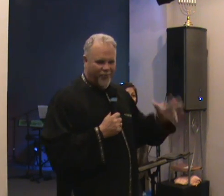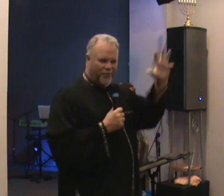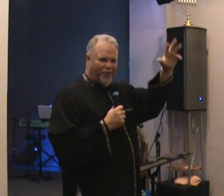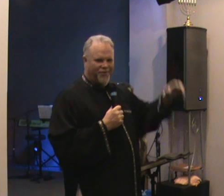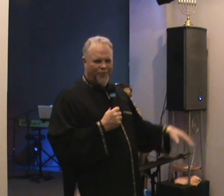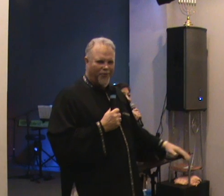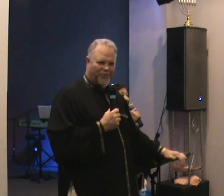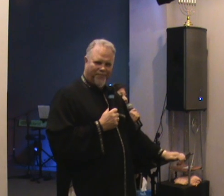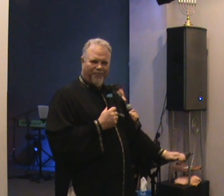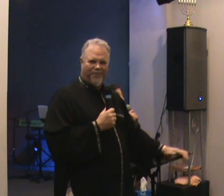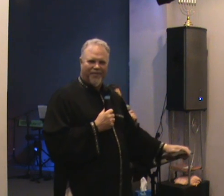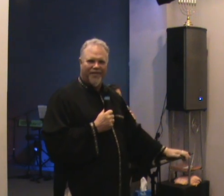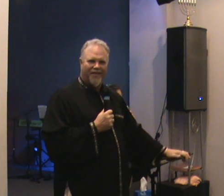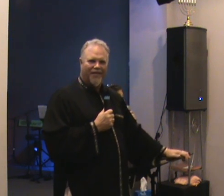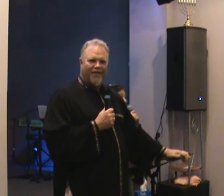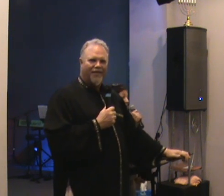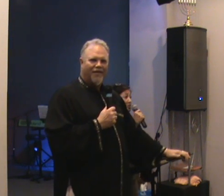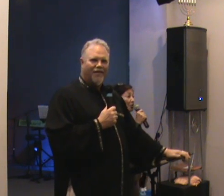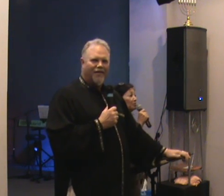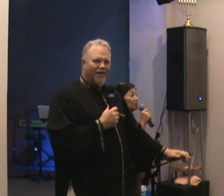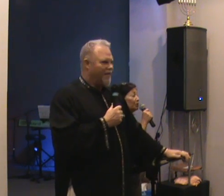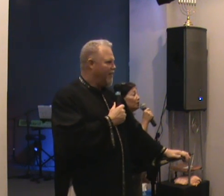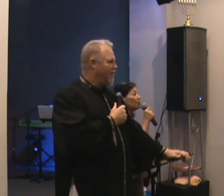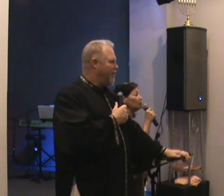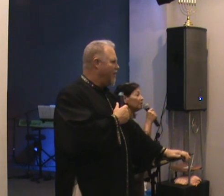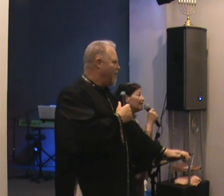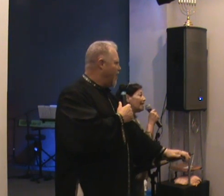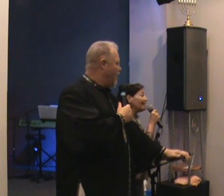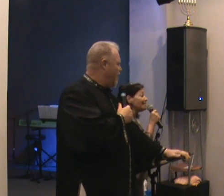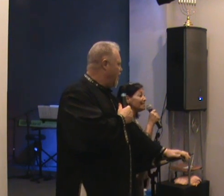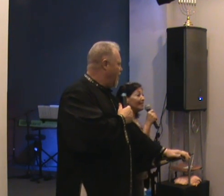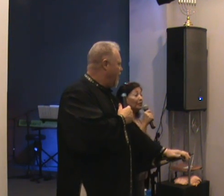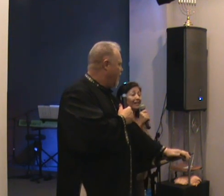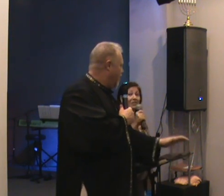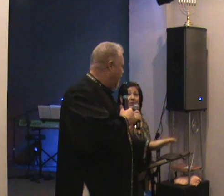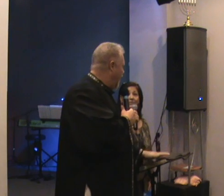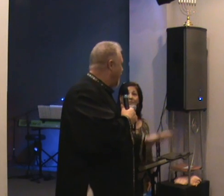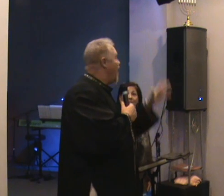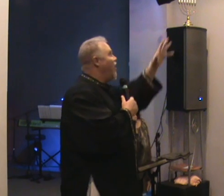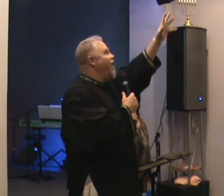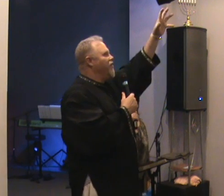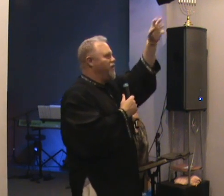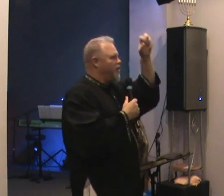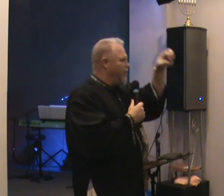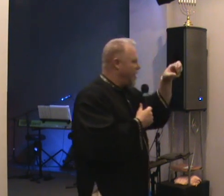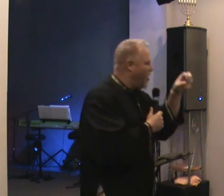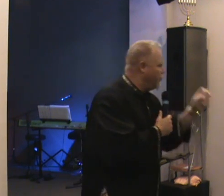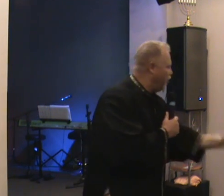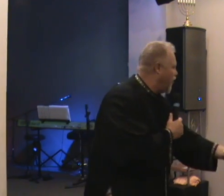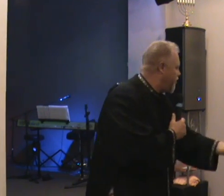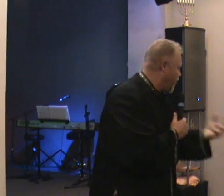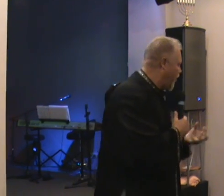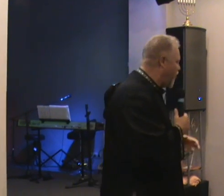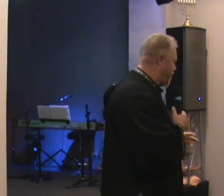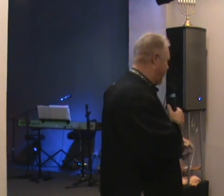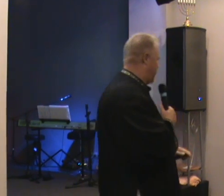your heart through praise and worship. Ya ha preparado el corazón tuyo con la alabanza y la adoración. And now heaven is coming down to